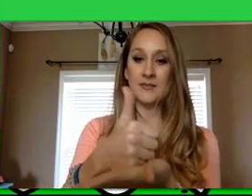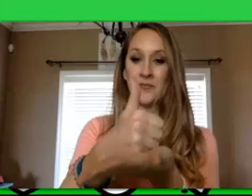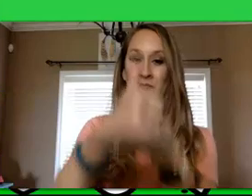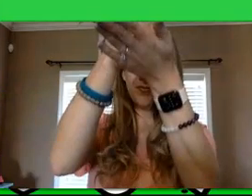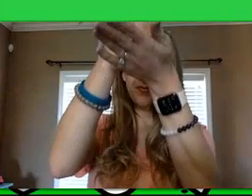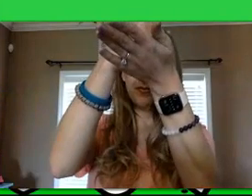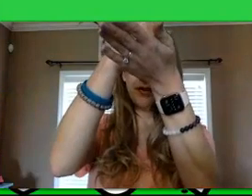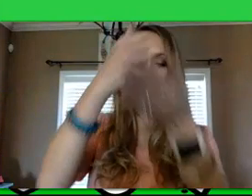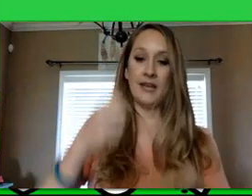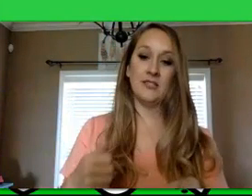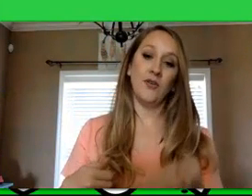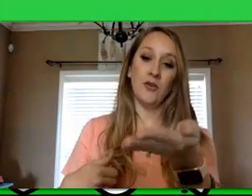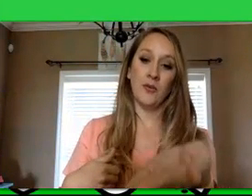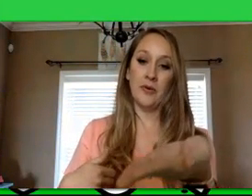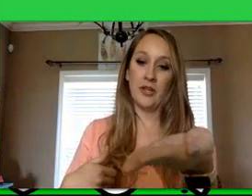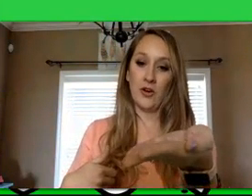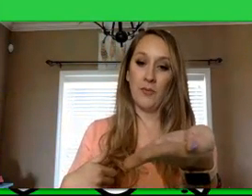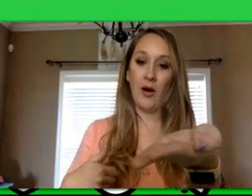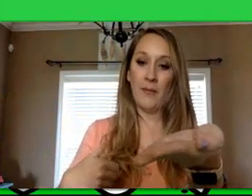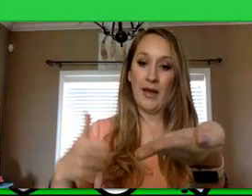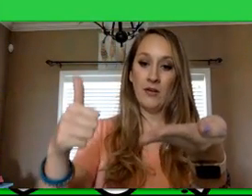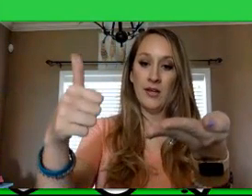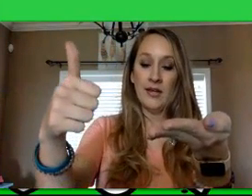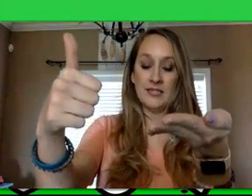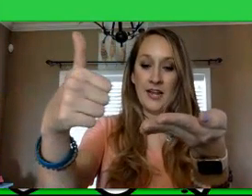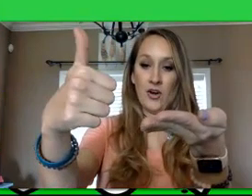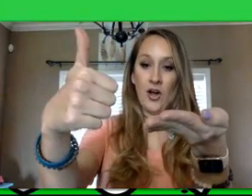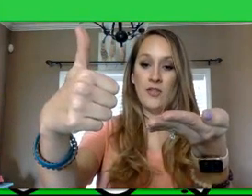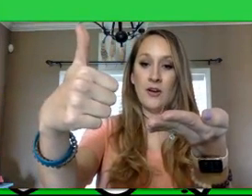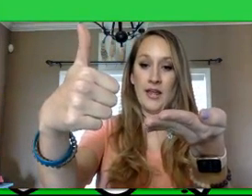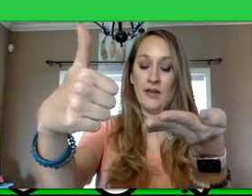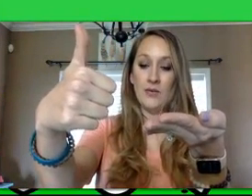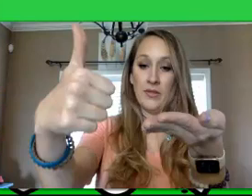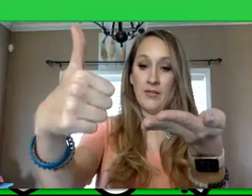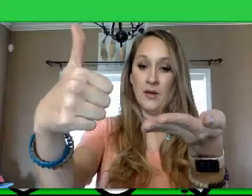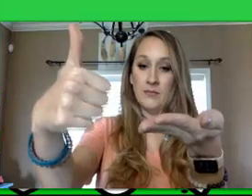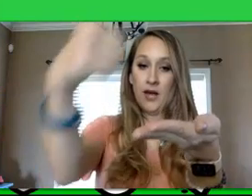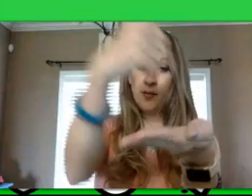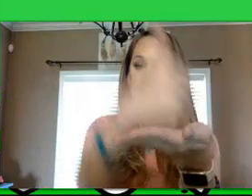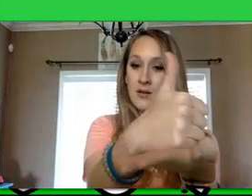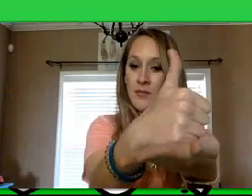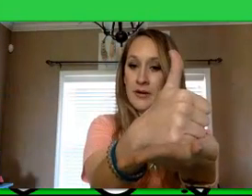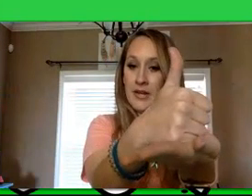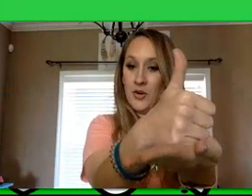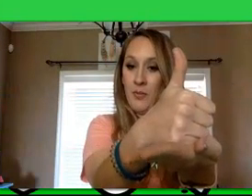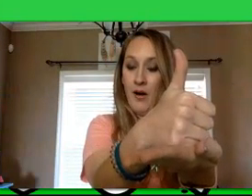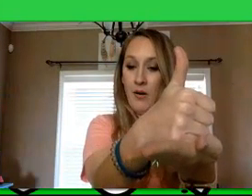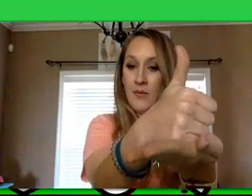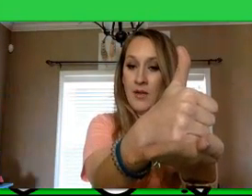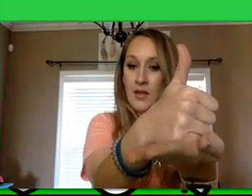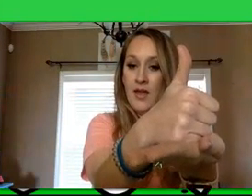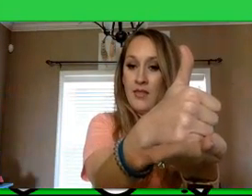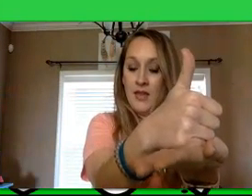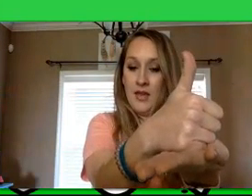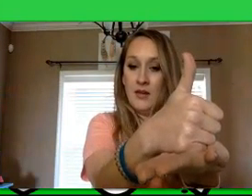is, okay, so you're going to put your palm out and take your other hand with a thumbs up, put it in your